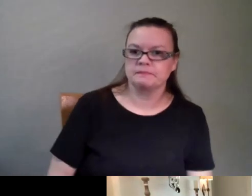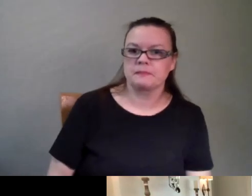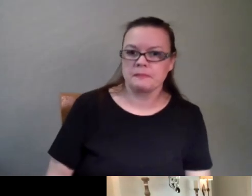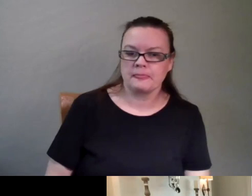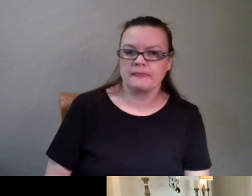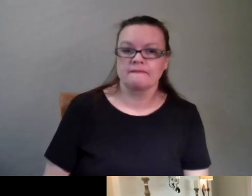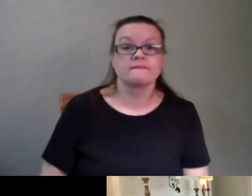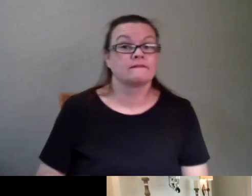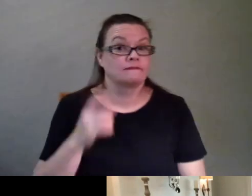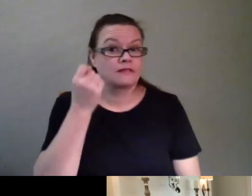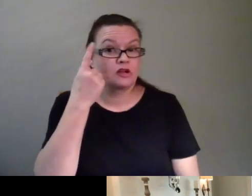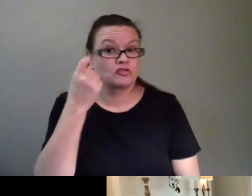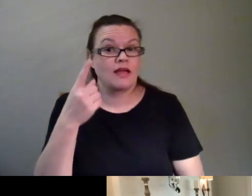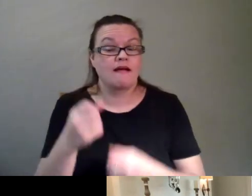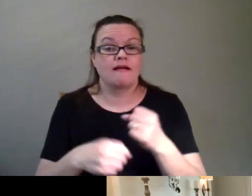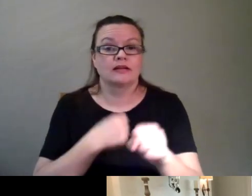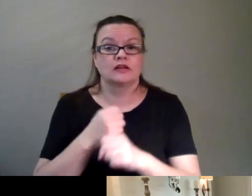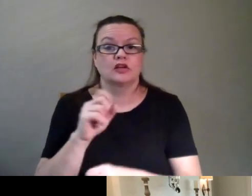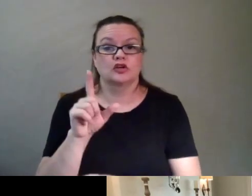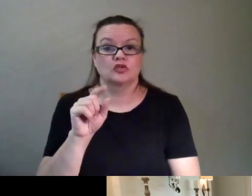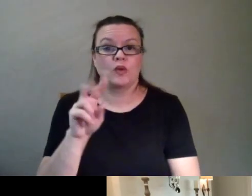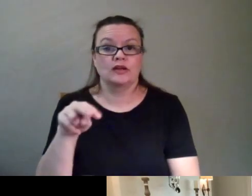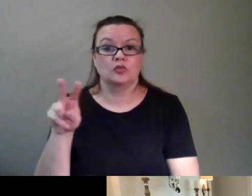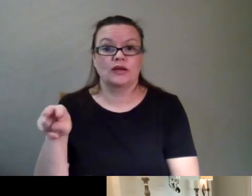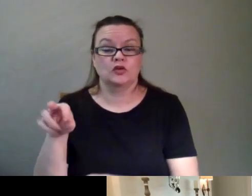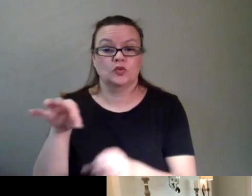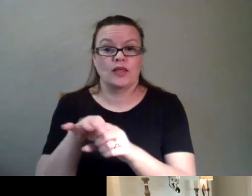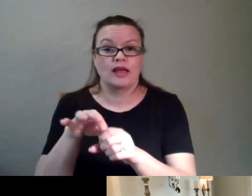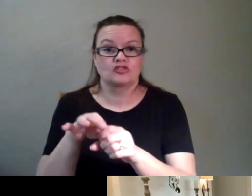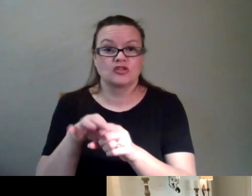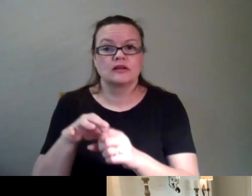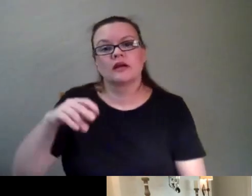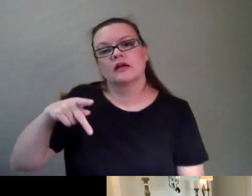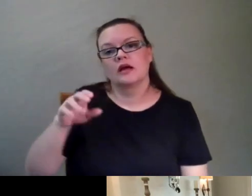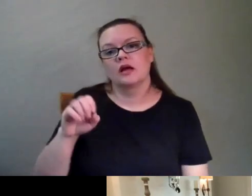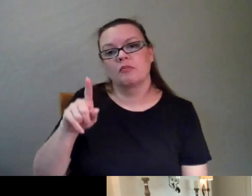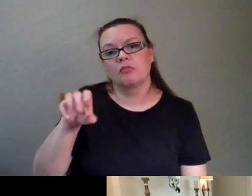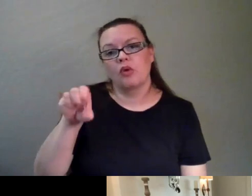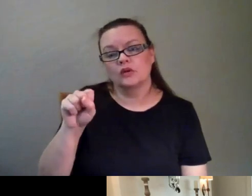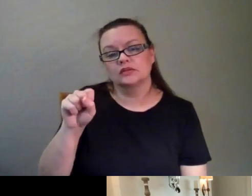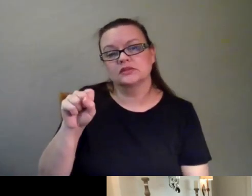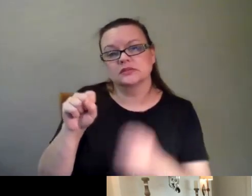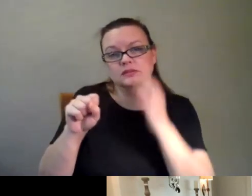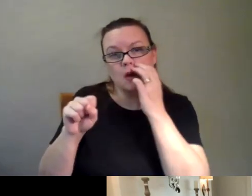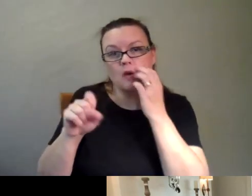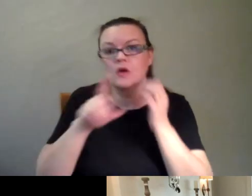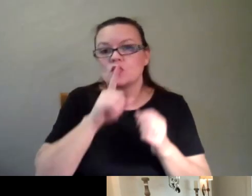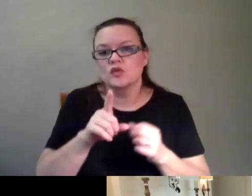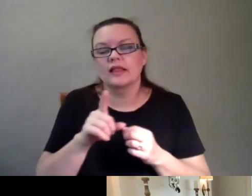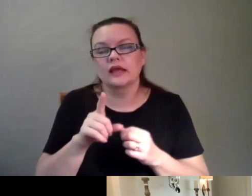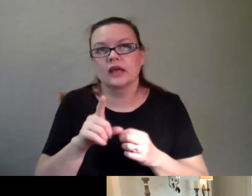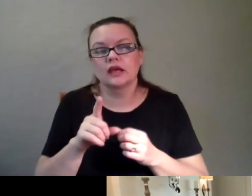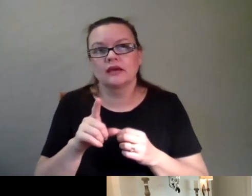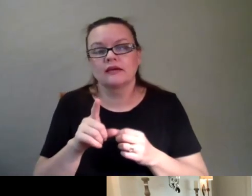for the 2022 elections is the turnout models. The polling is really, really dependent on who turns out to